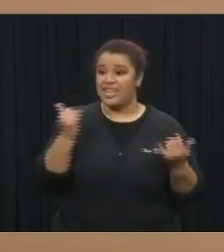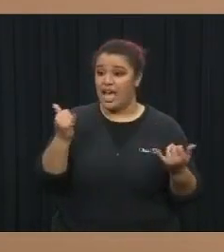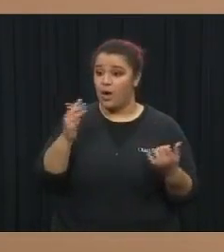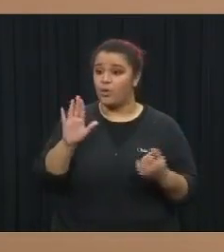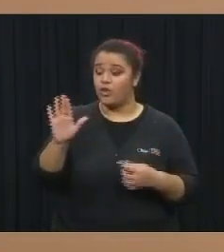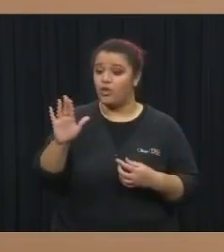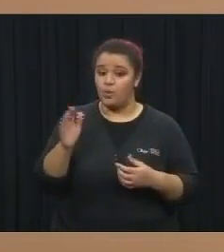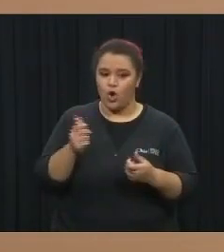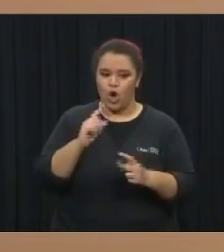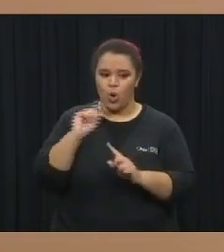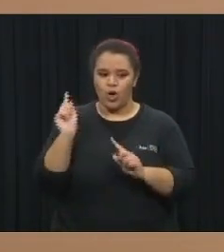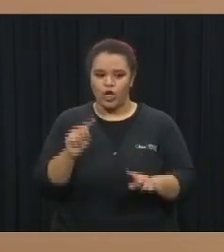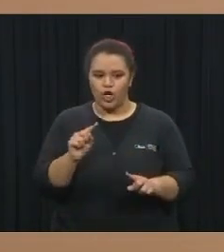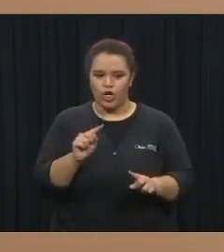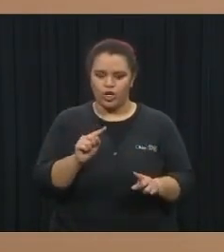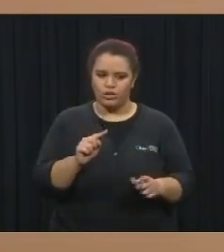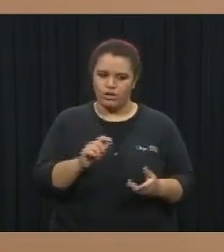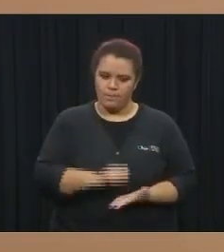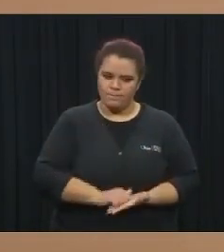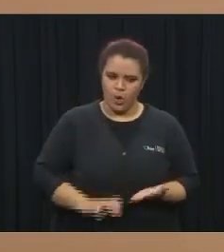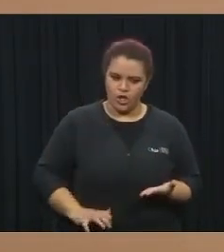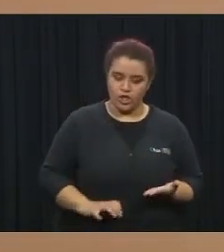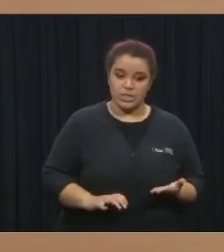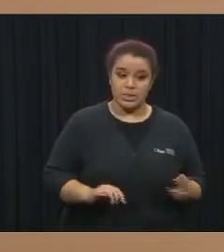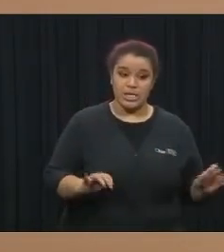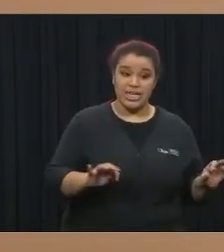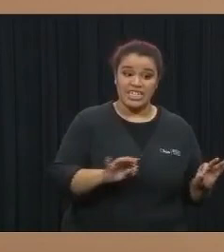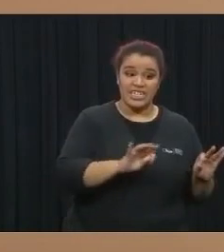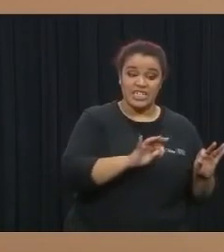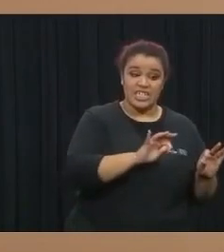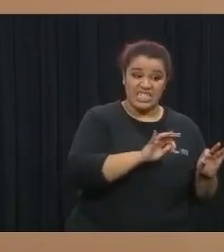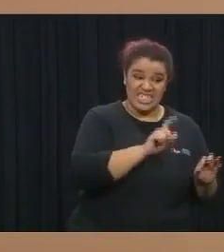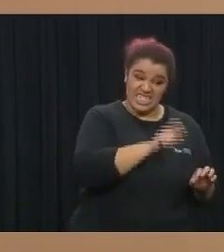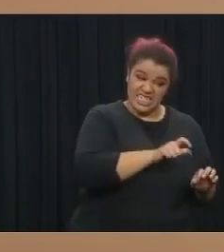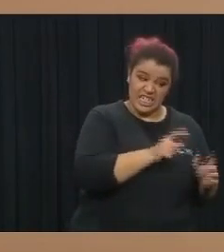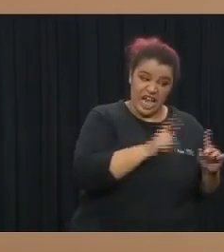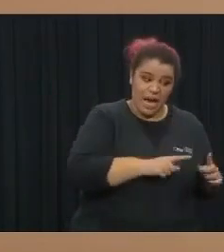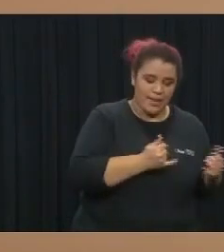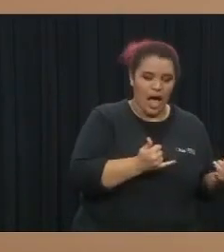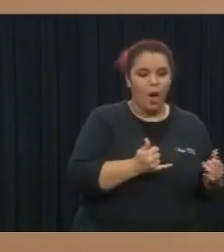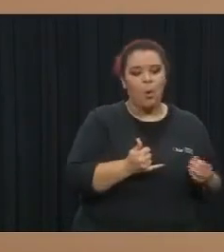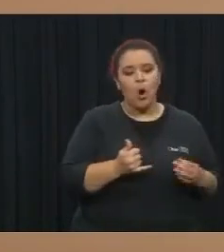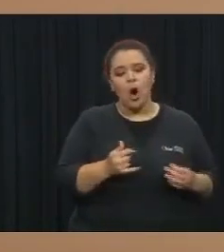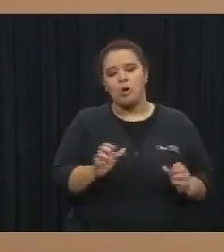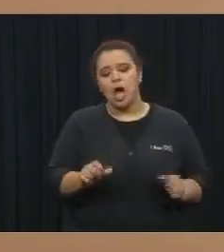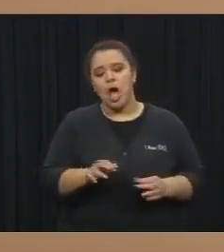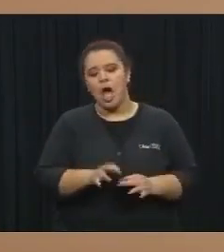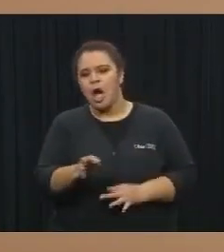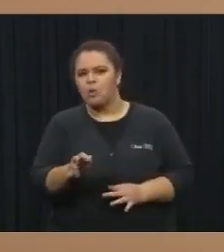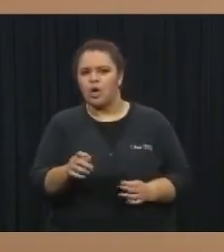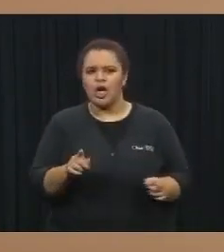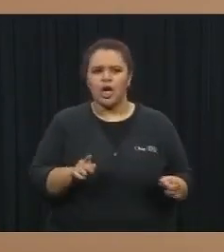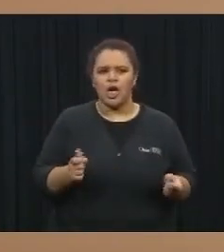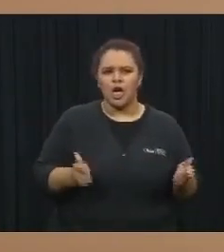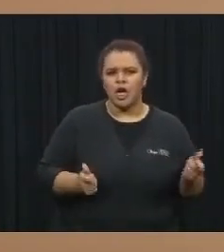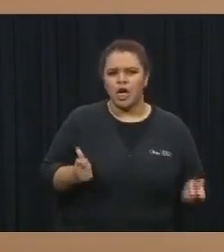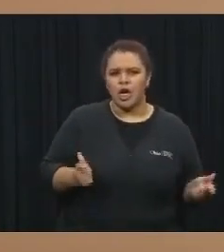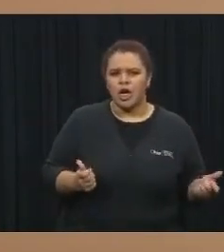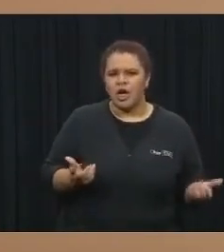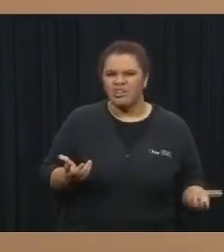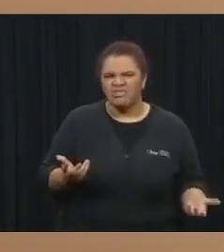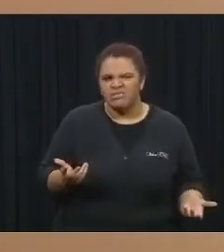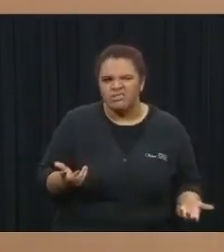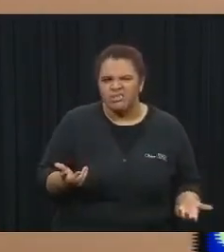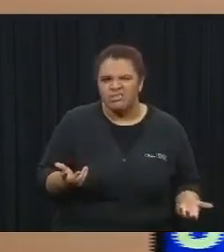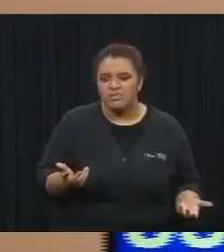essential, non-essential, or one or the other, and in which cases? We have been advised by